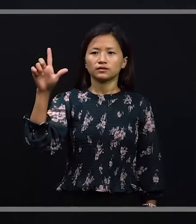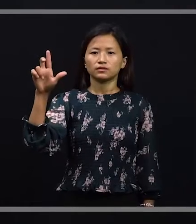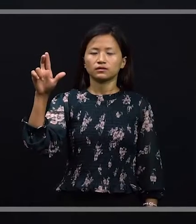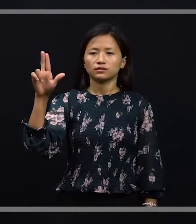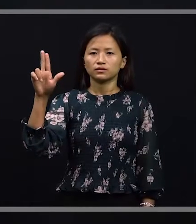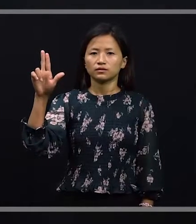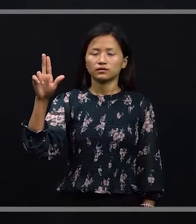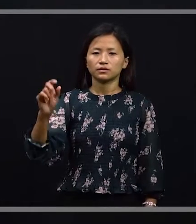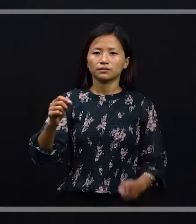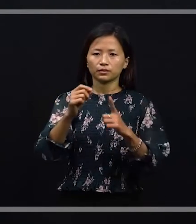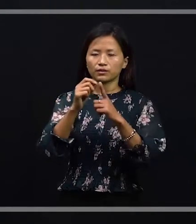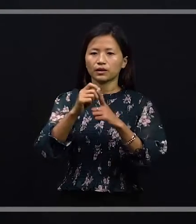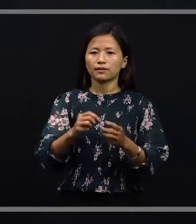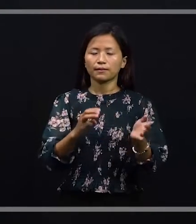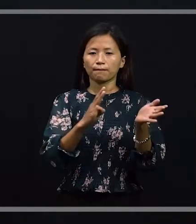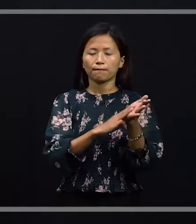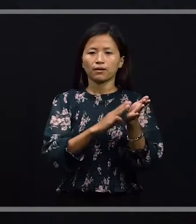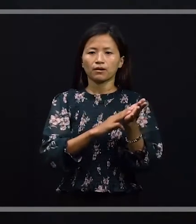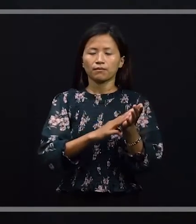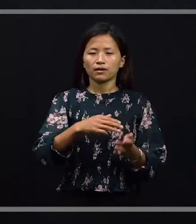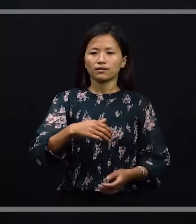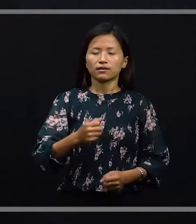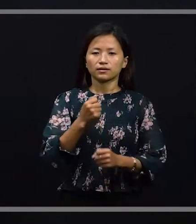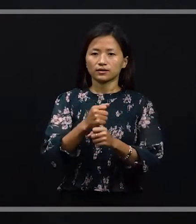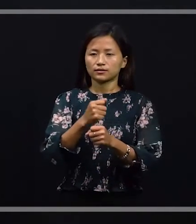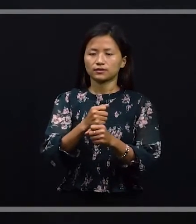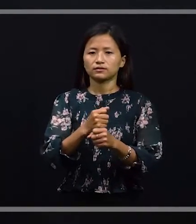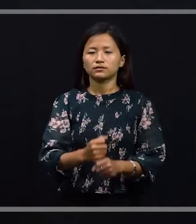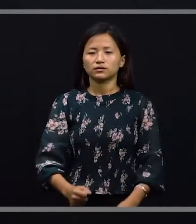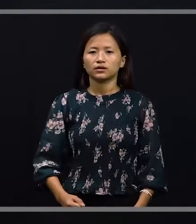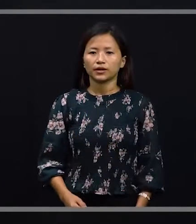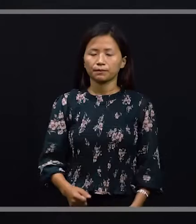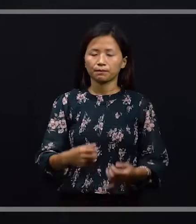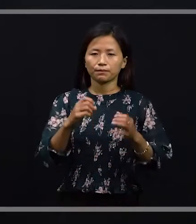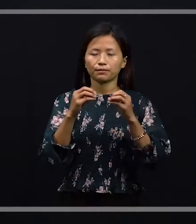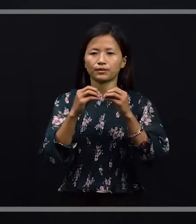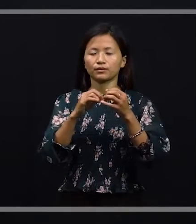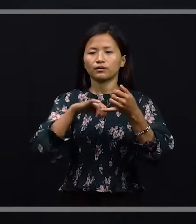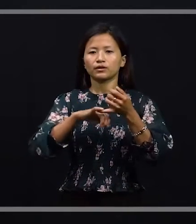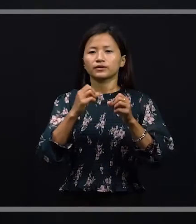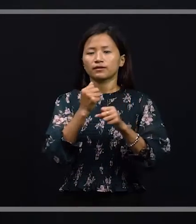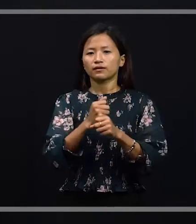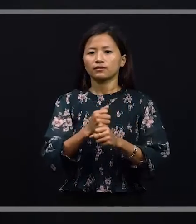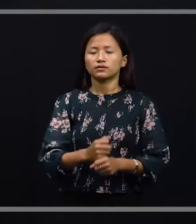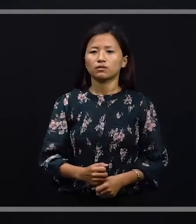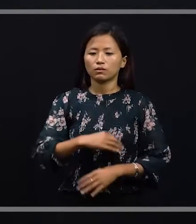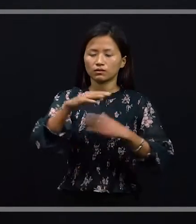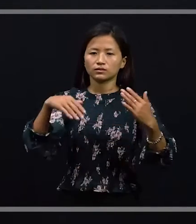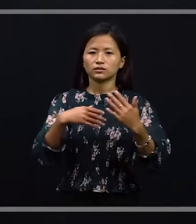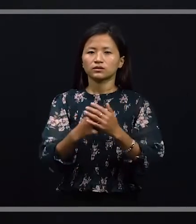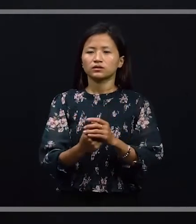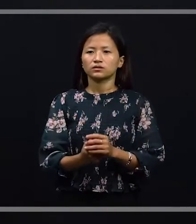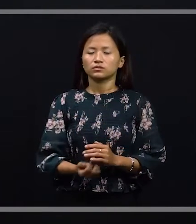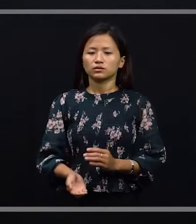All right, now the ideas against the caste system by the social reformers. Now let me begin with